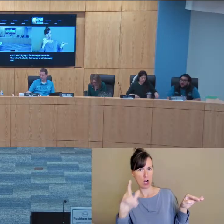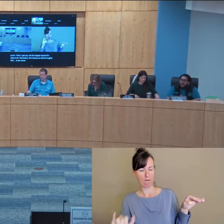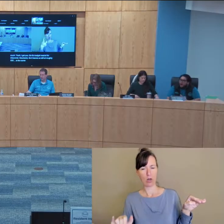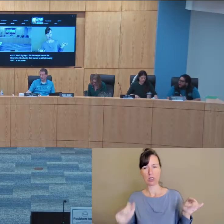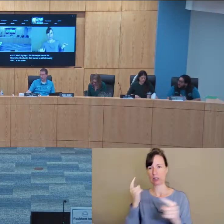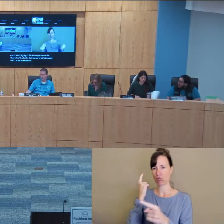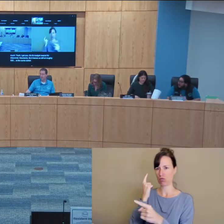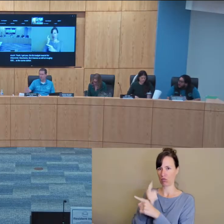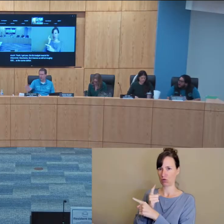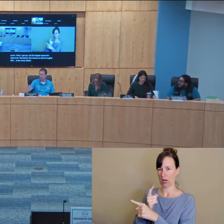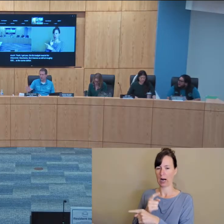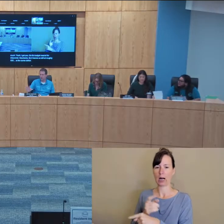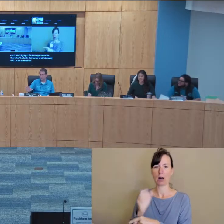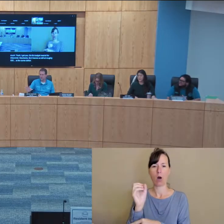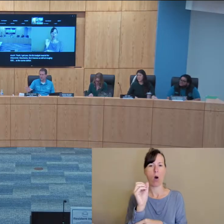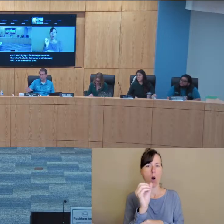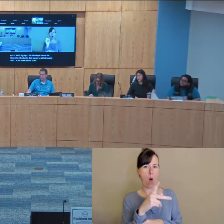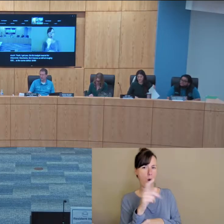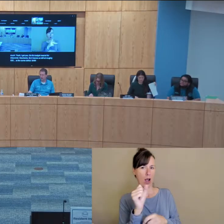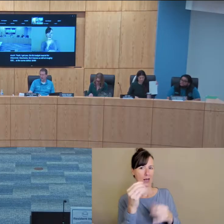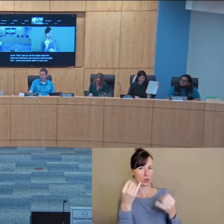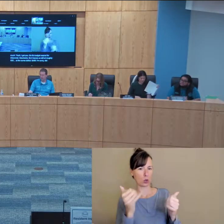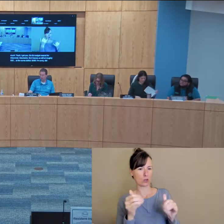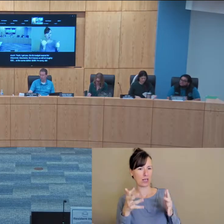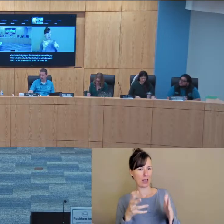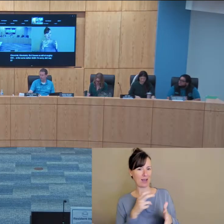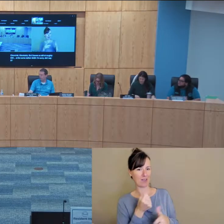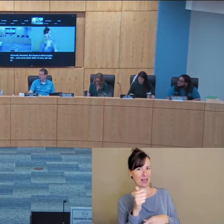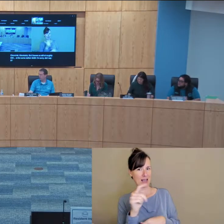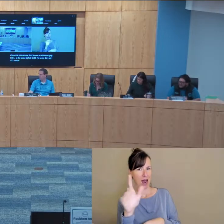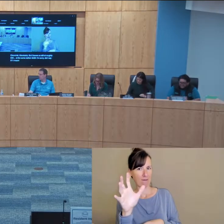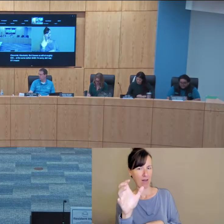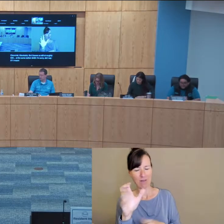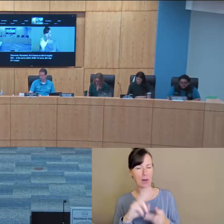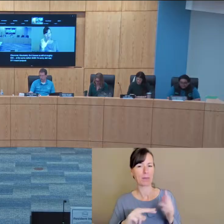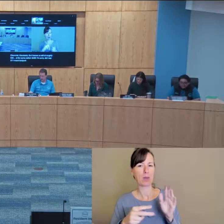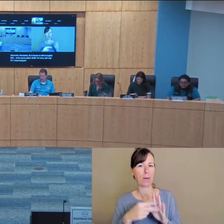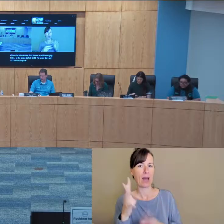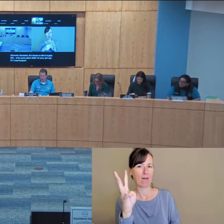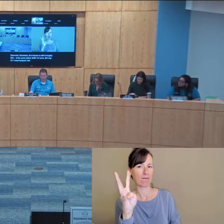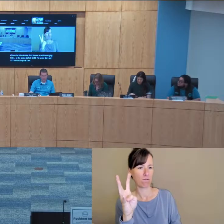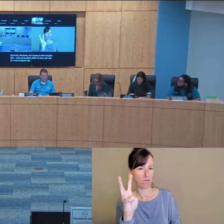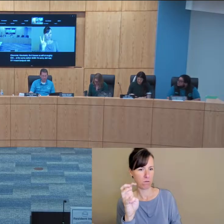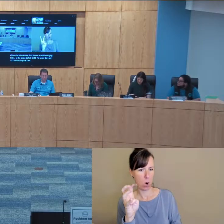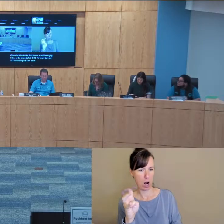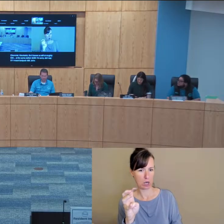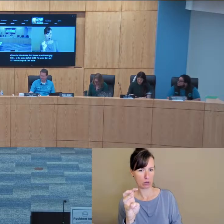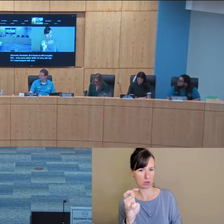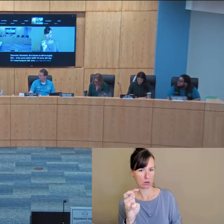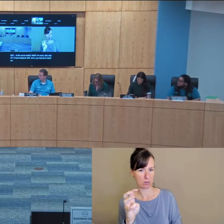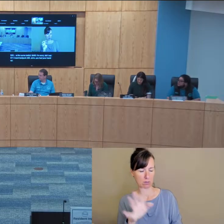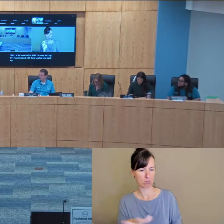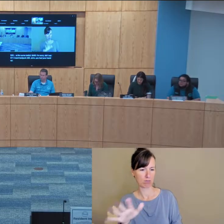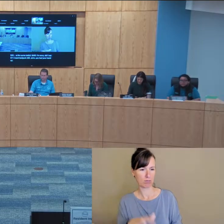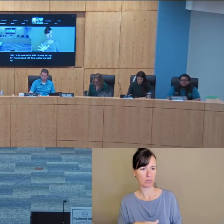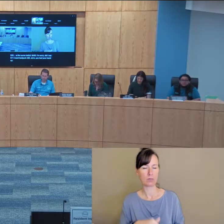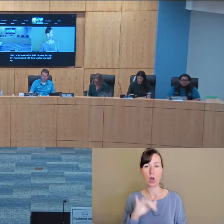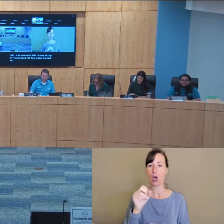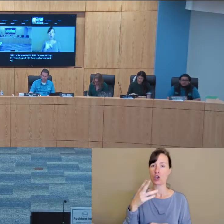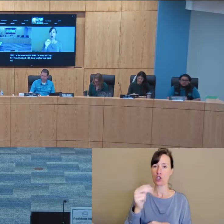deficit. 400. I'm sorry. Did I say 5? Yeah, I meant ballpark 400. John, you had your hand up.